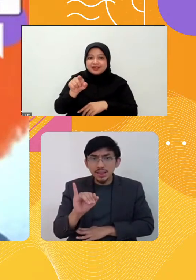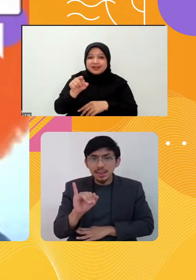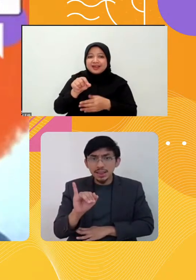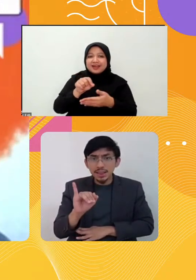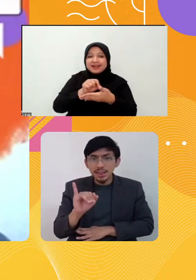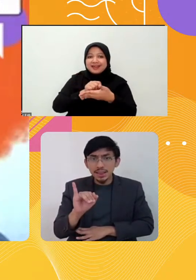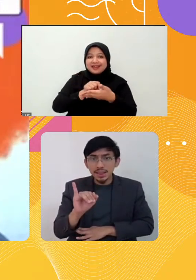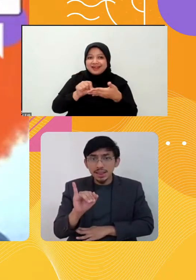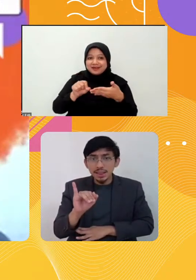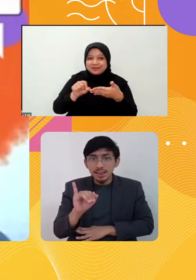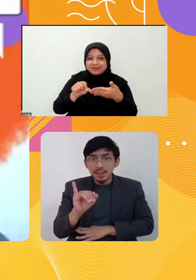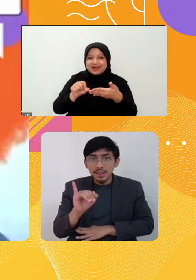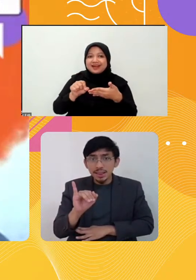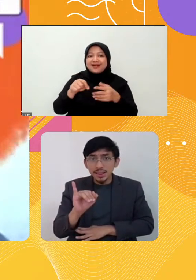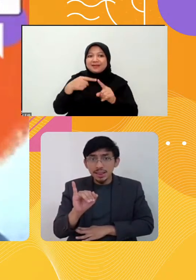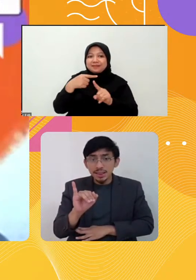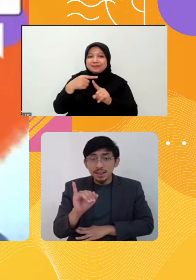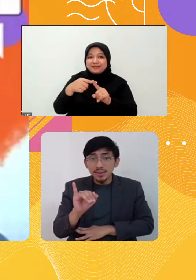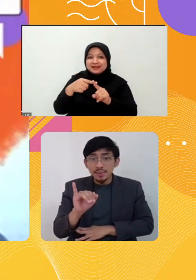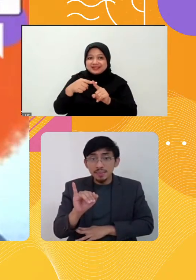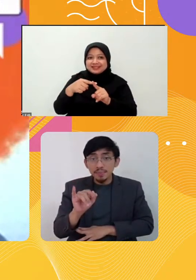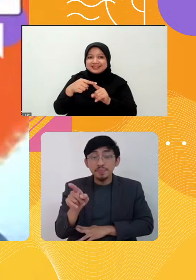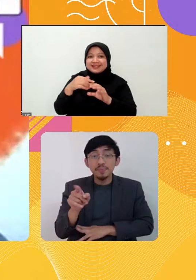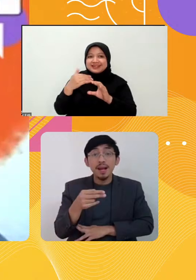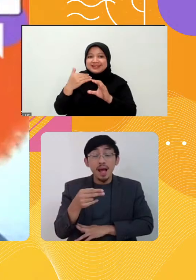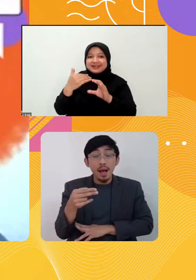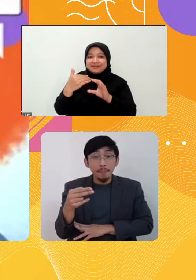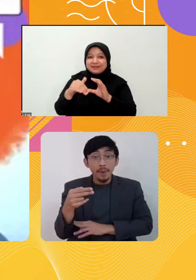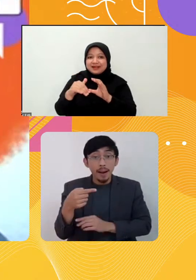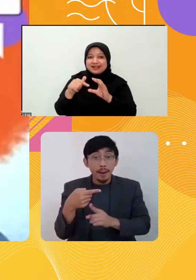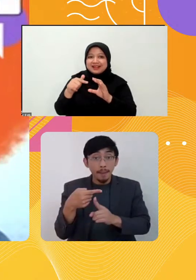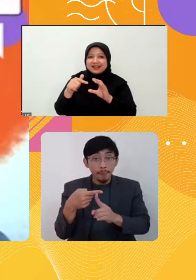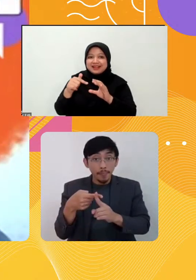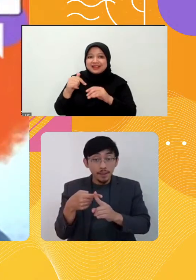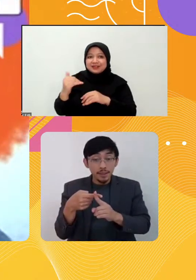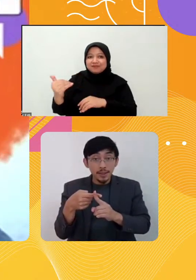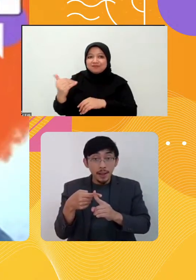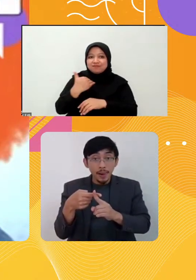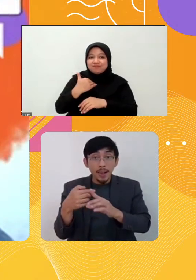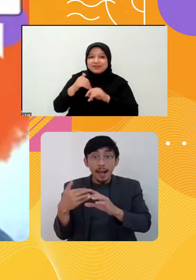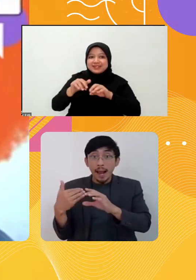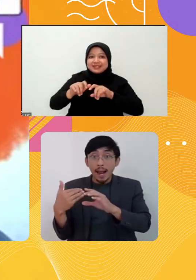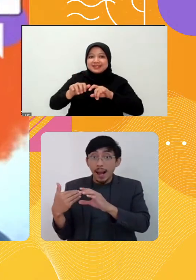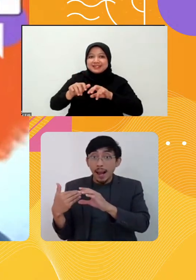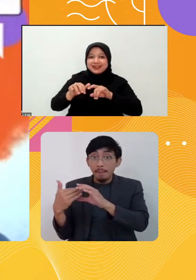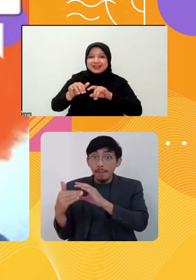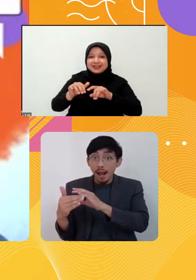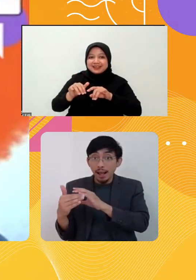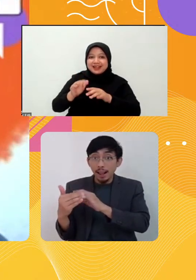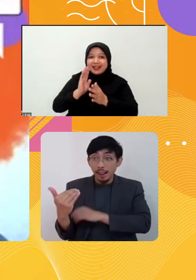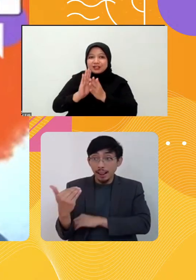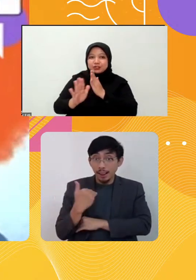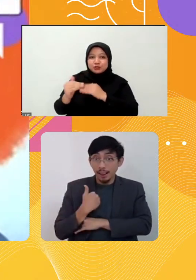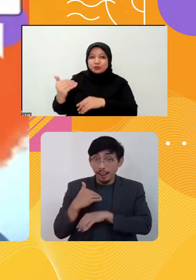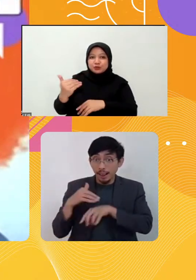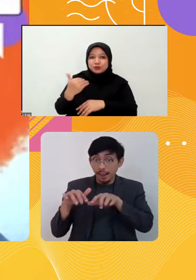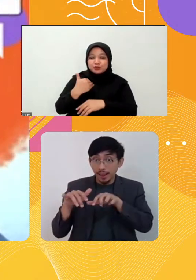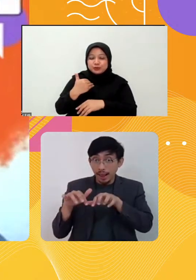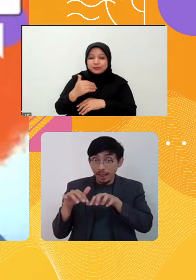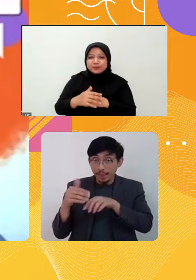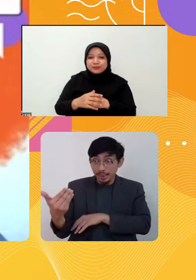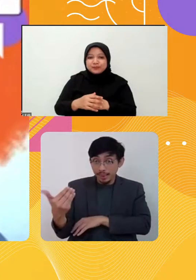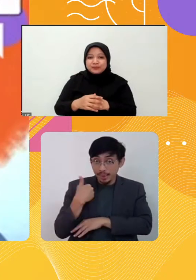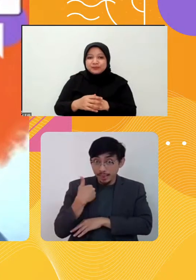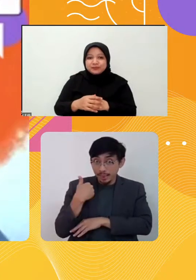your email direct to me on the chat box. You also got a